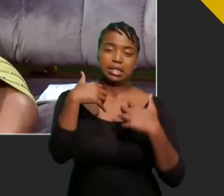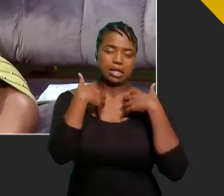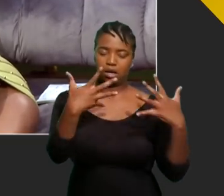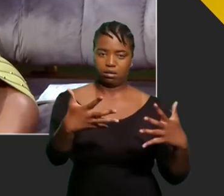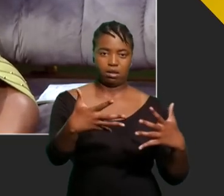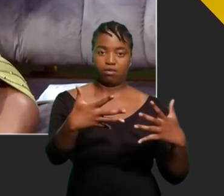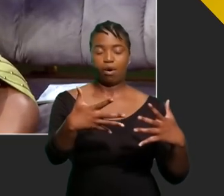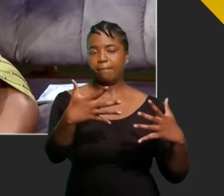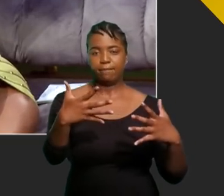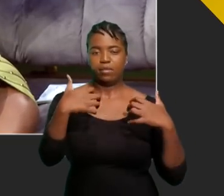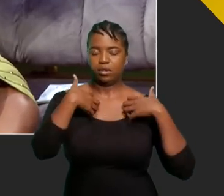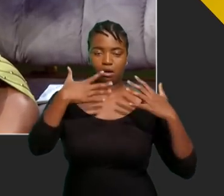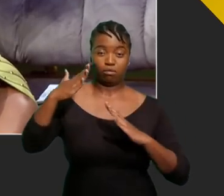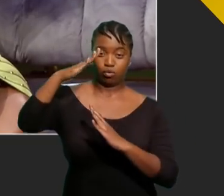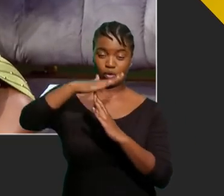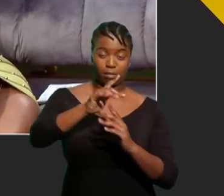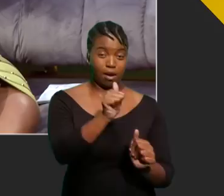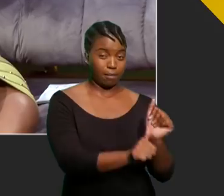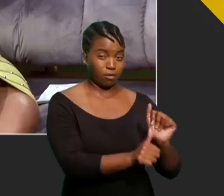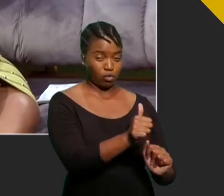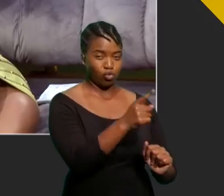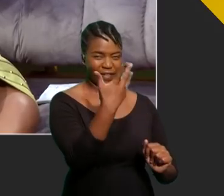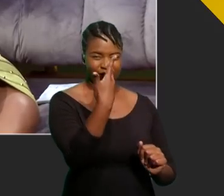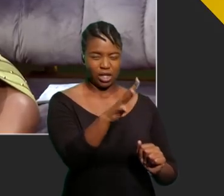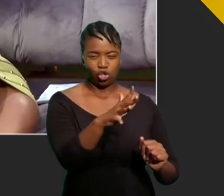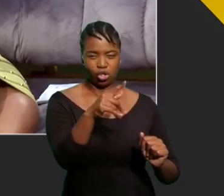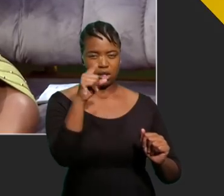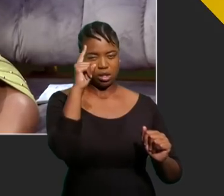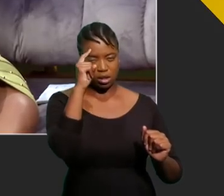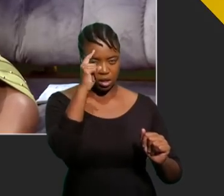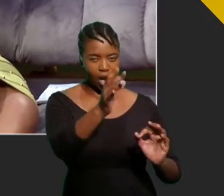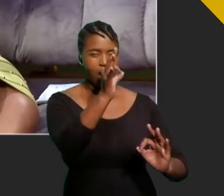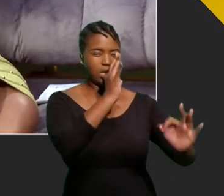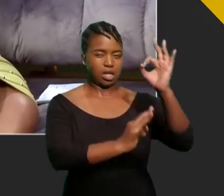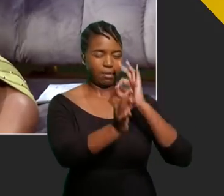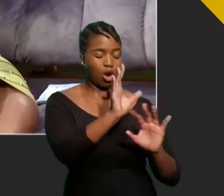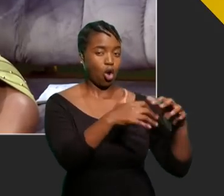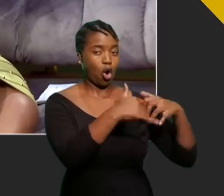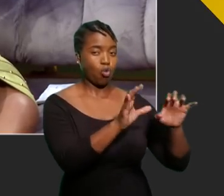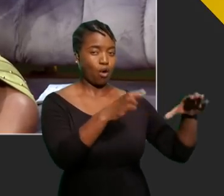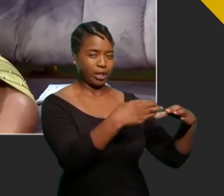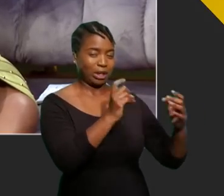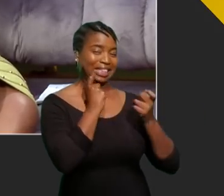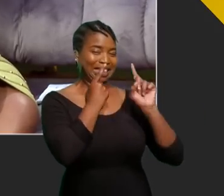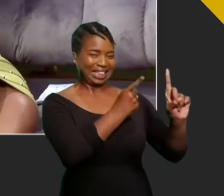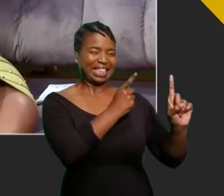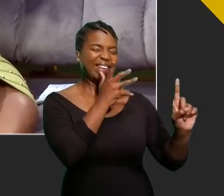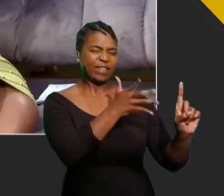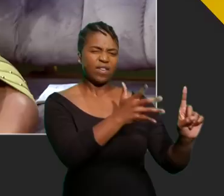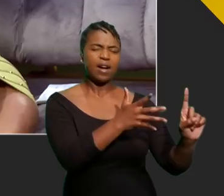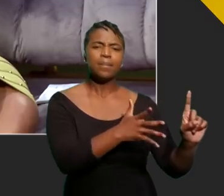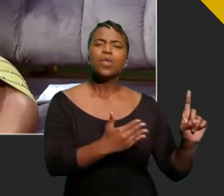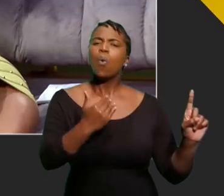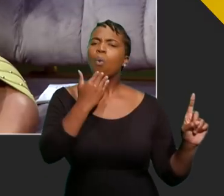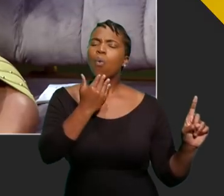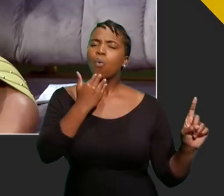take it from the top. And I think Abuti Themba has already kind of contextualized for us what a commission is and what its purpose is, right? Who then calls